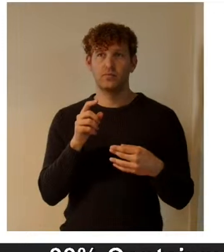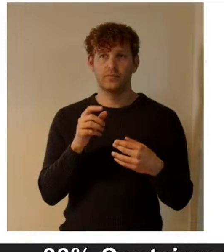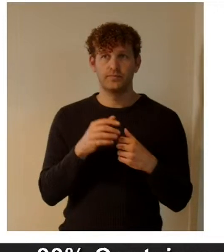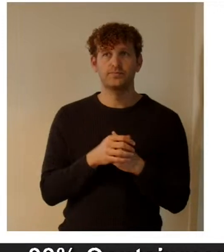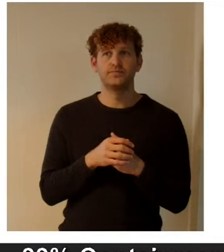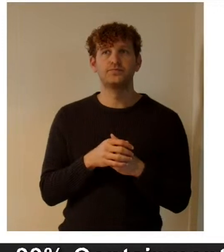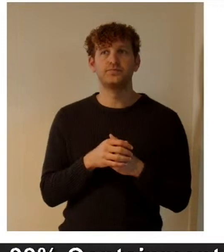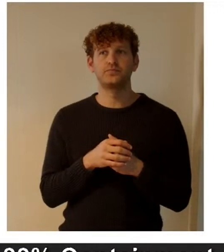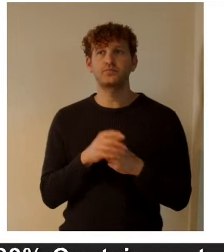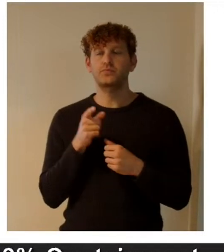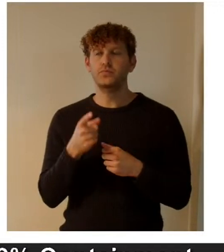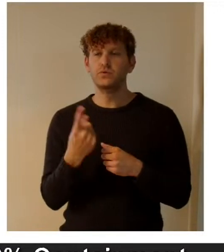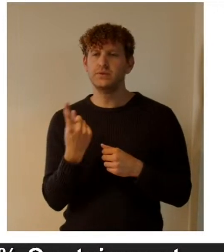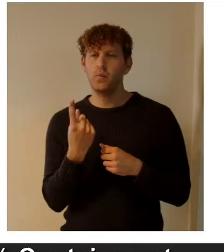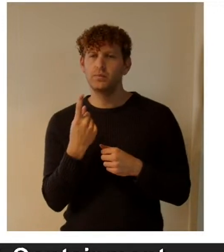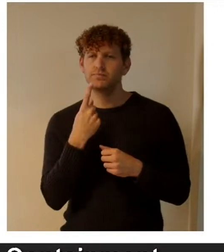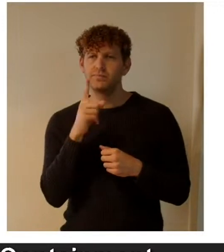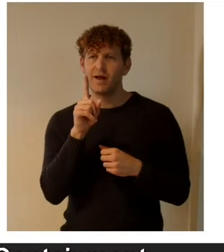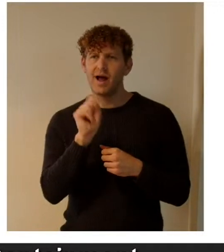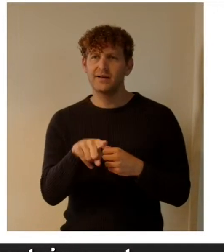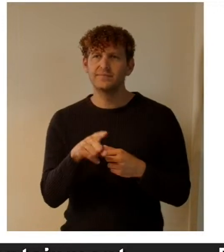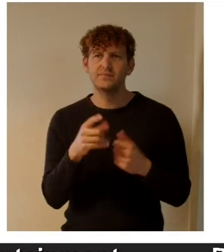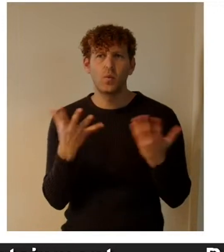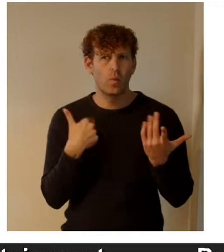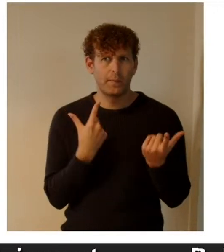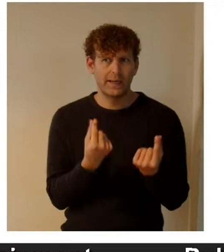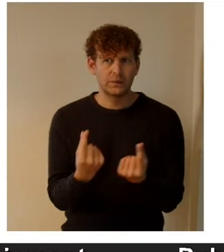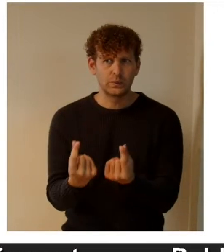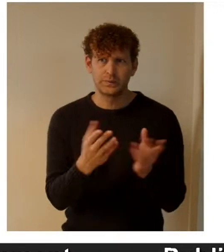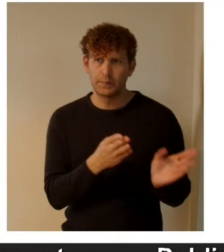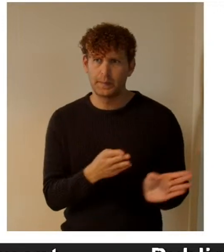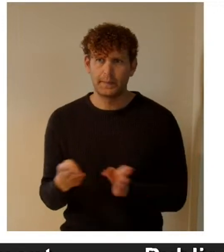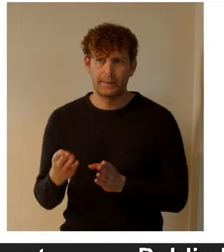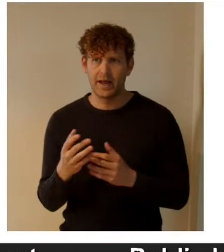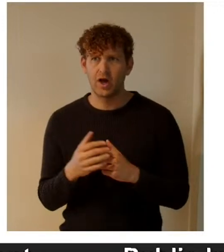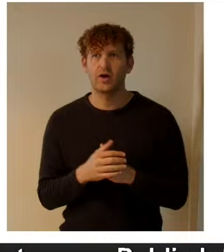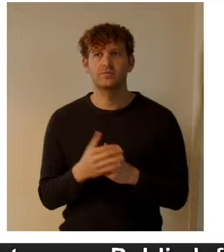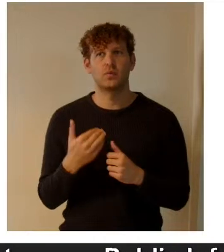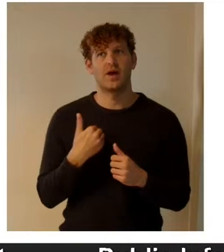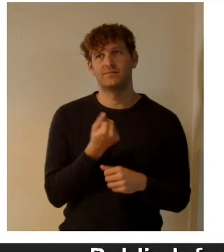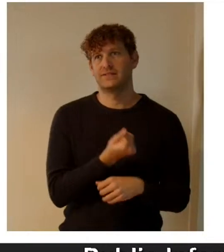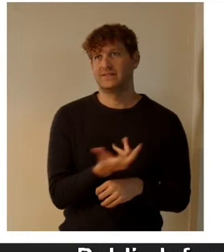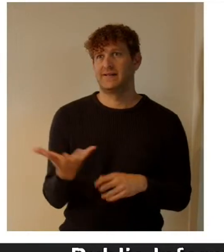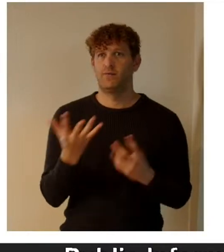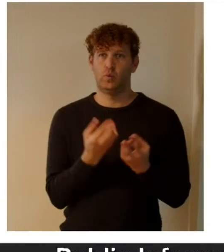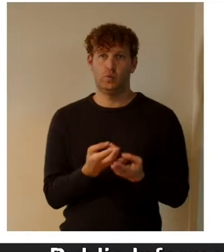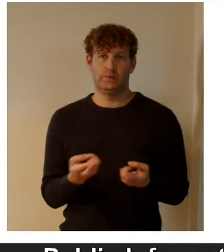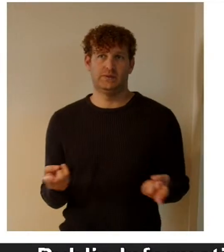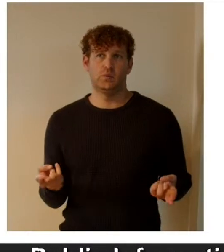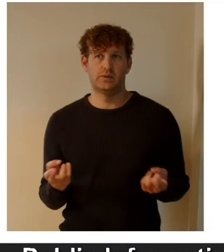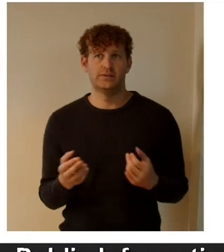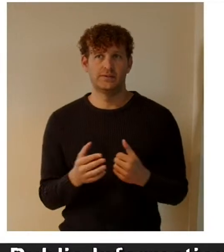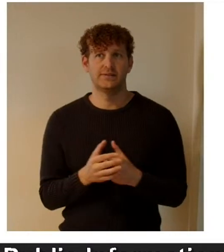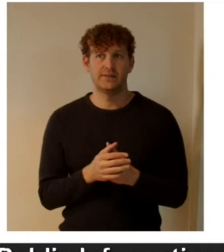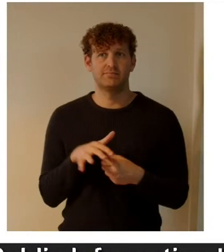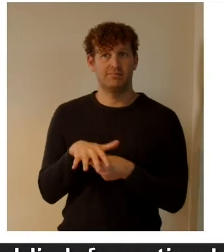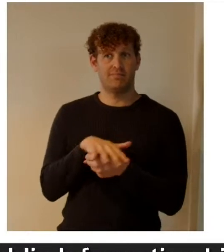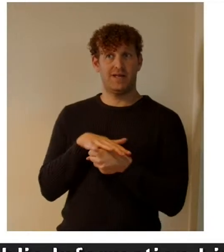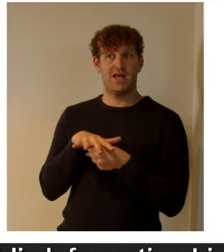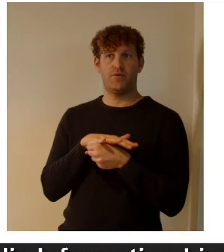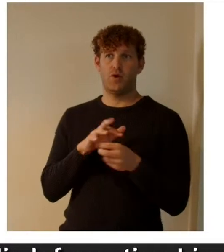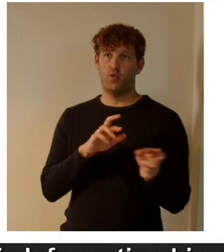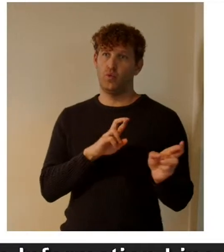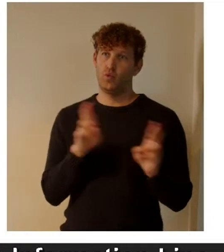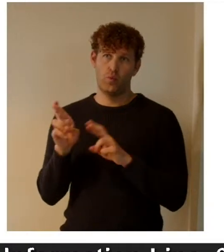tie into what Chief Bohal just stated. We have several resources identified and in the area ready to deploy. We have